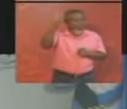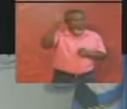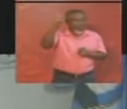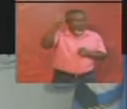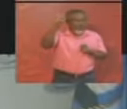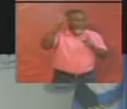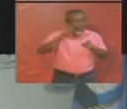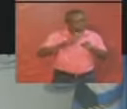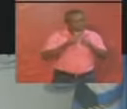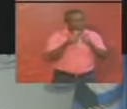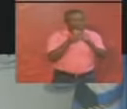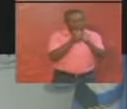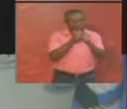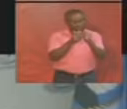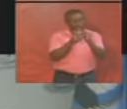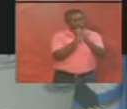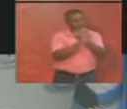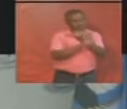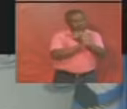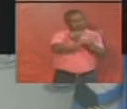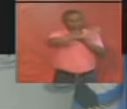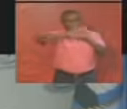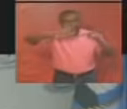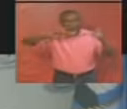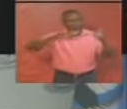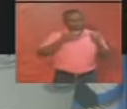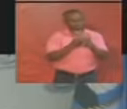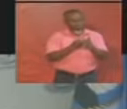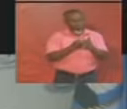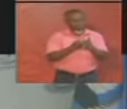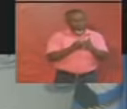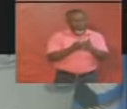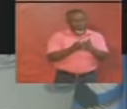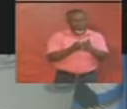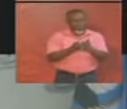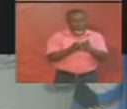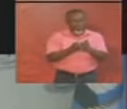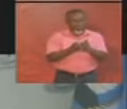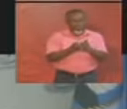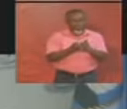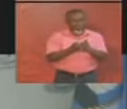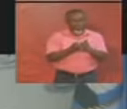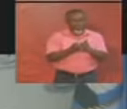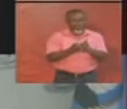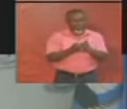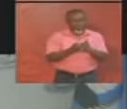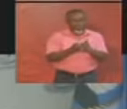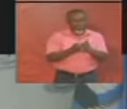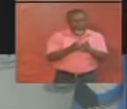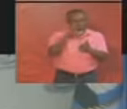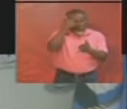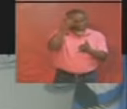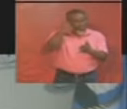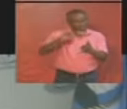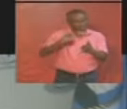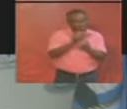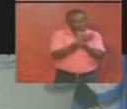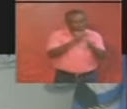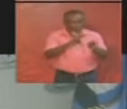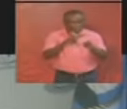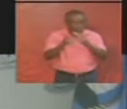Because with the free movement, it really doesn't mean that it's a different context that